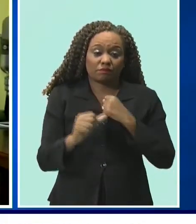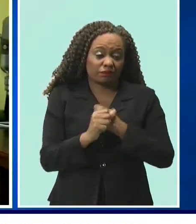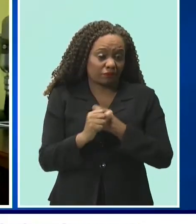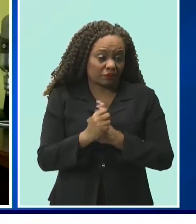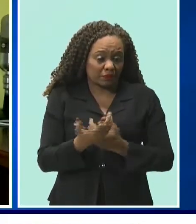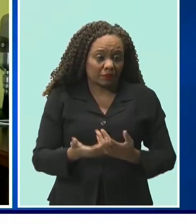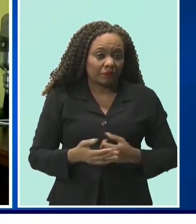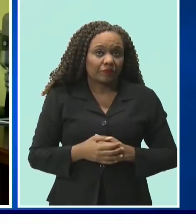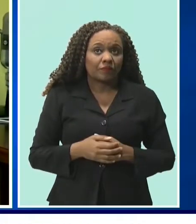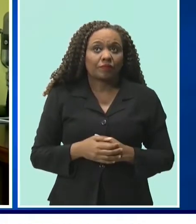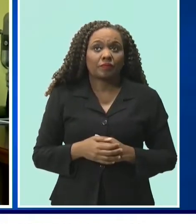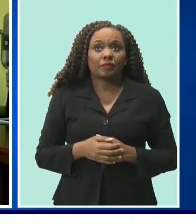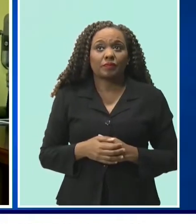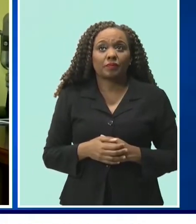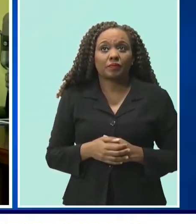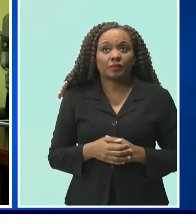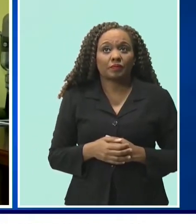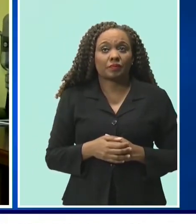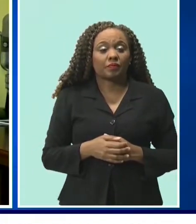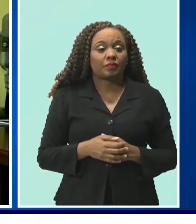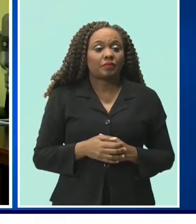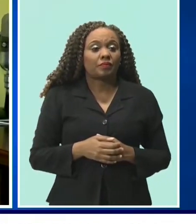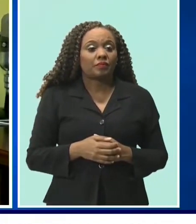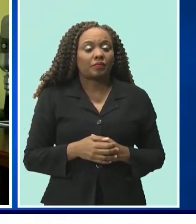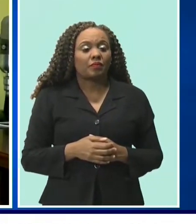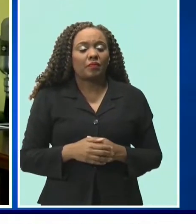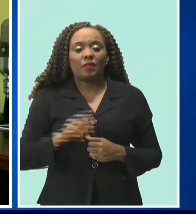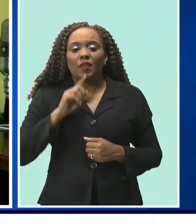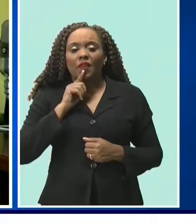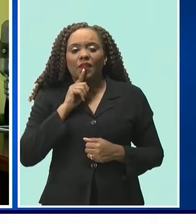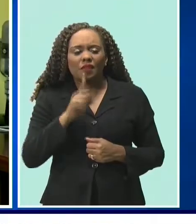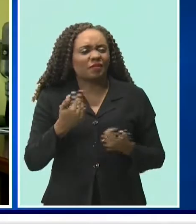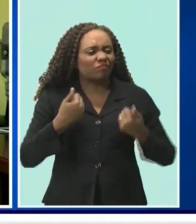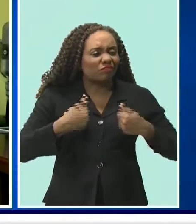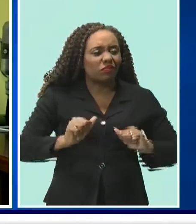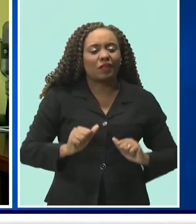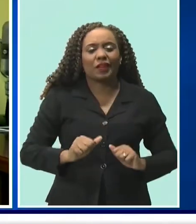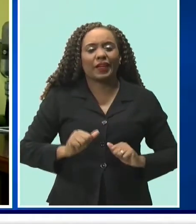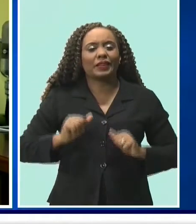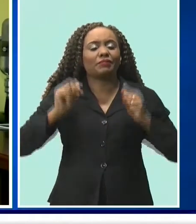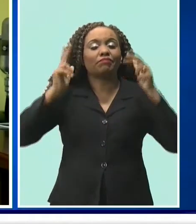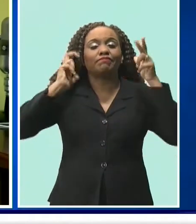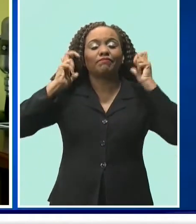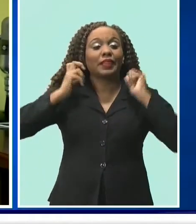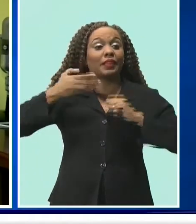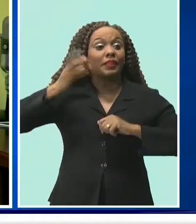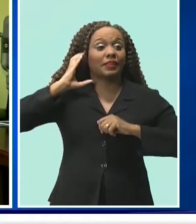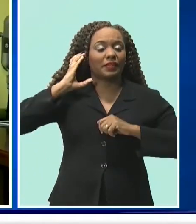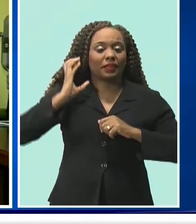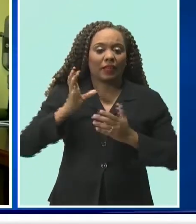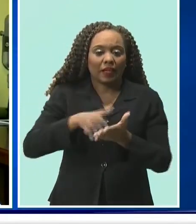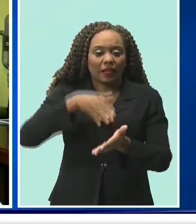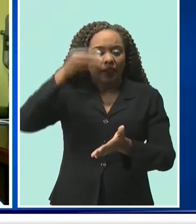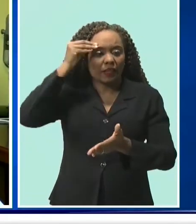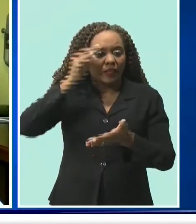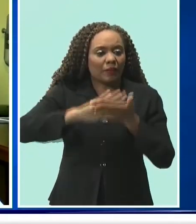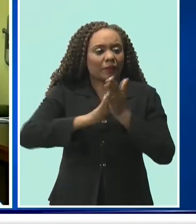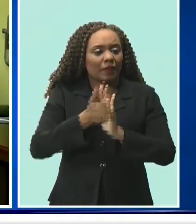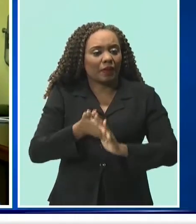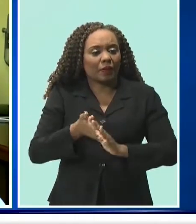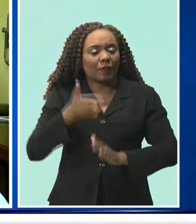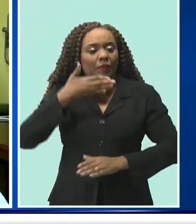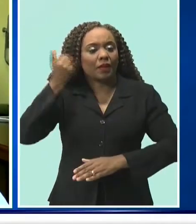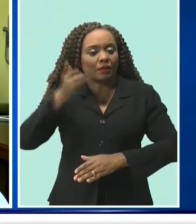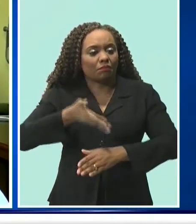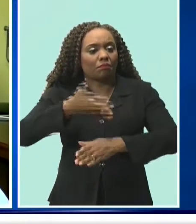those people that he made an effort and he listened, and therefore he learned and he got better and better and